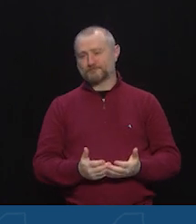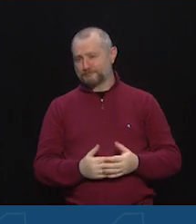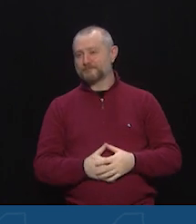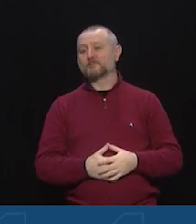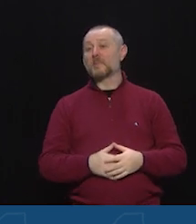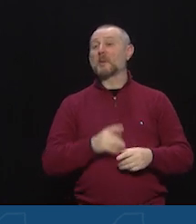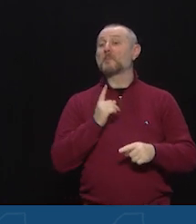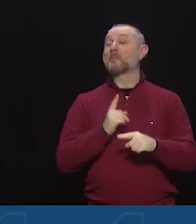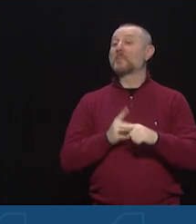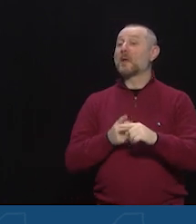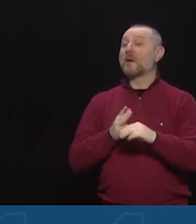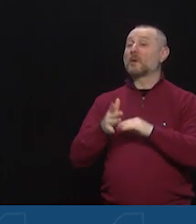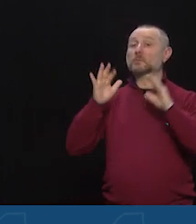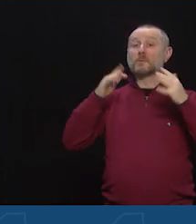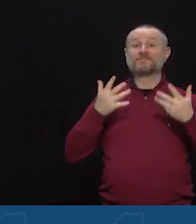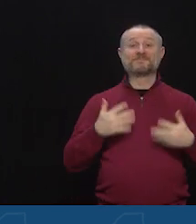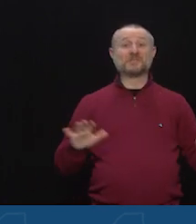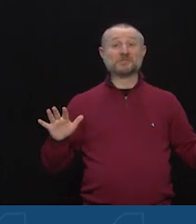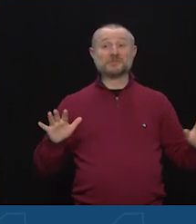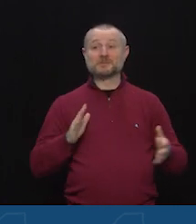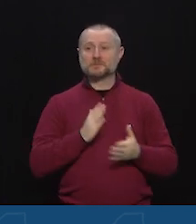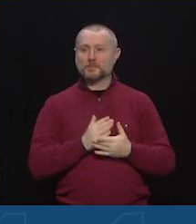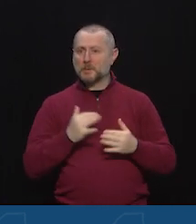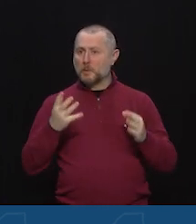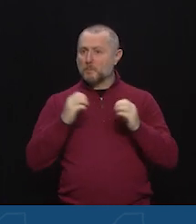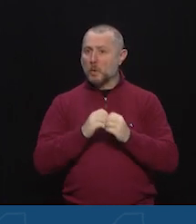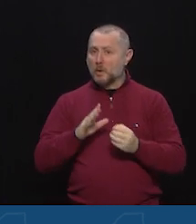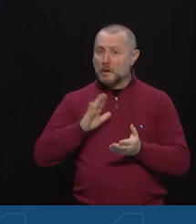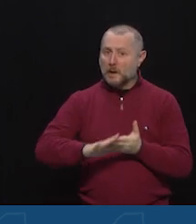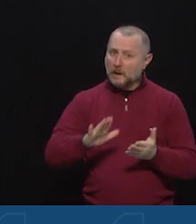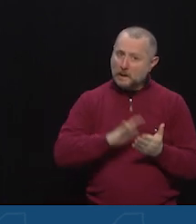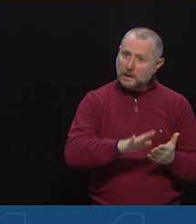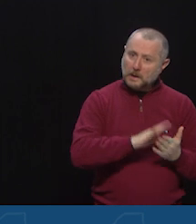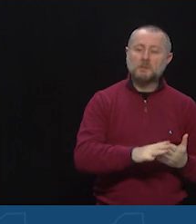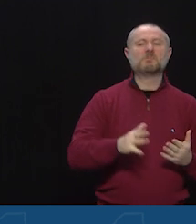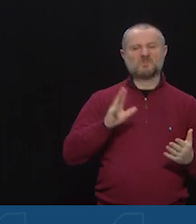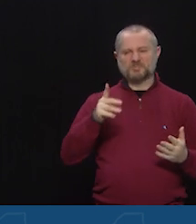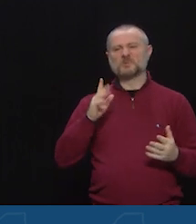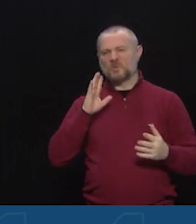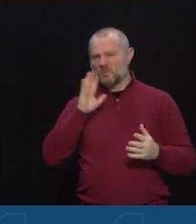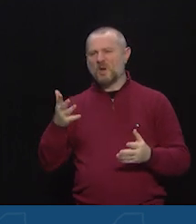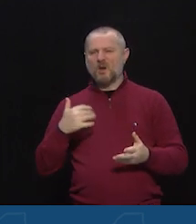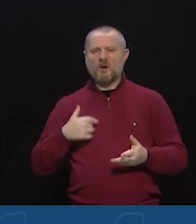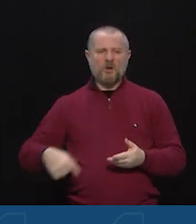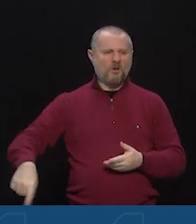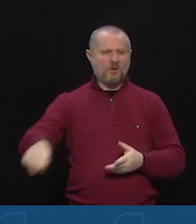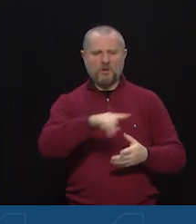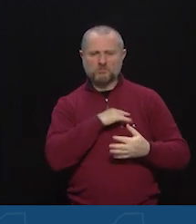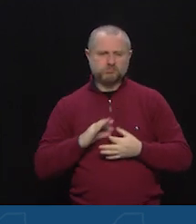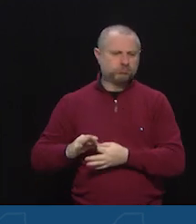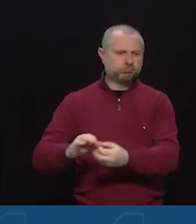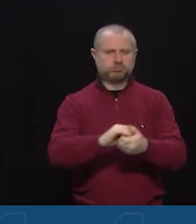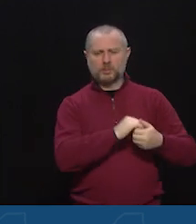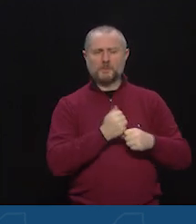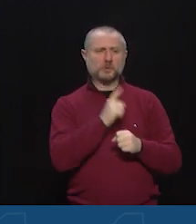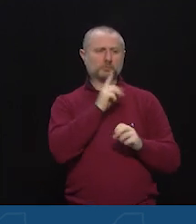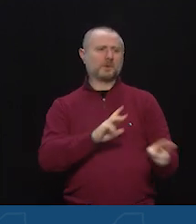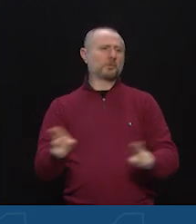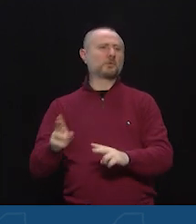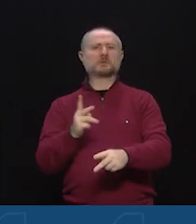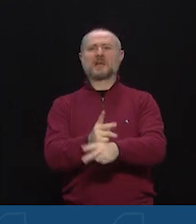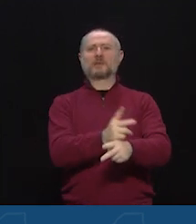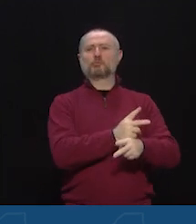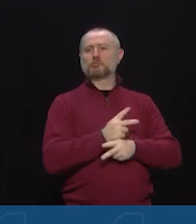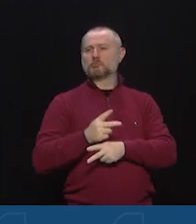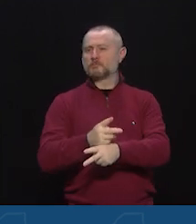afterwards, so that if there's any cleanup that needs to be done in partnership with the localities, we will make sure that we do that. Our fleet